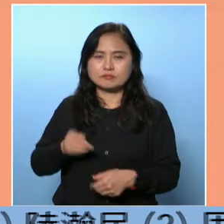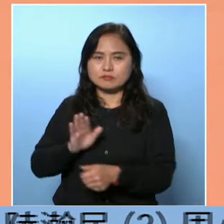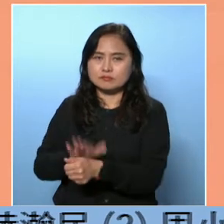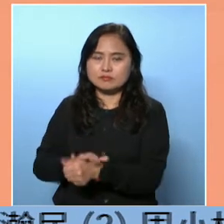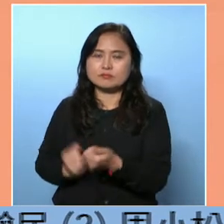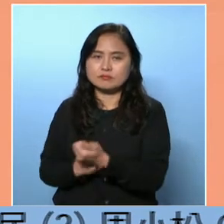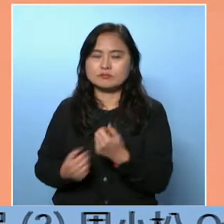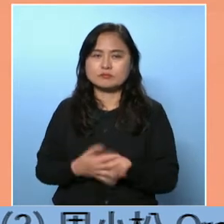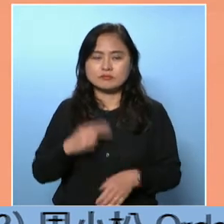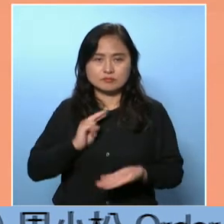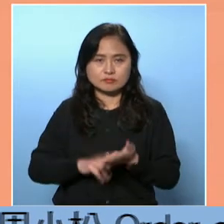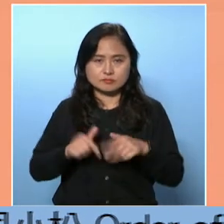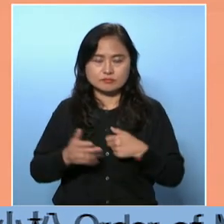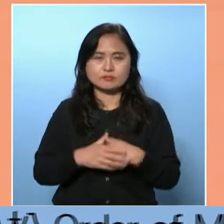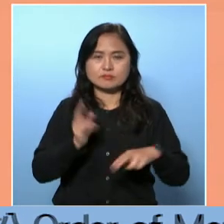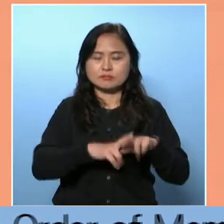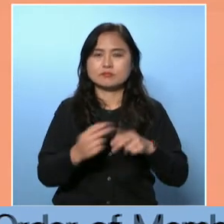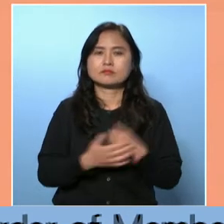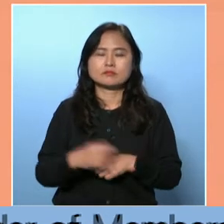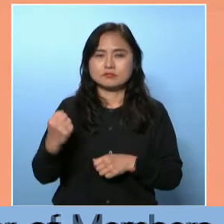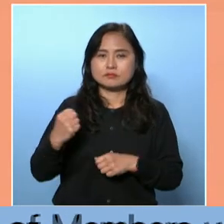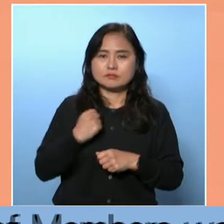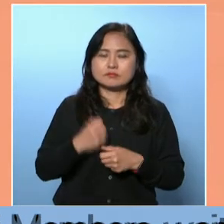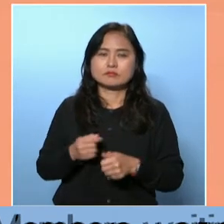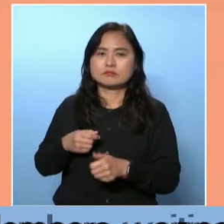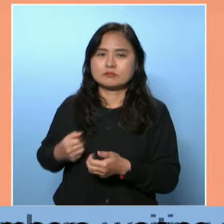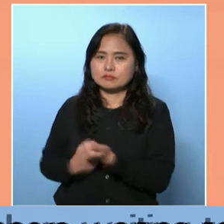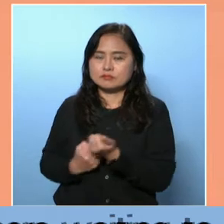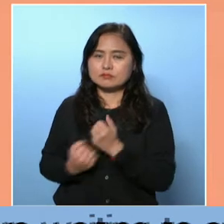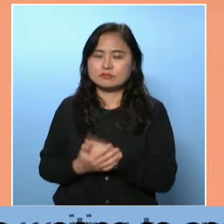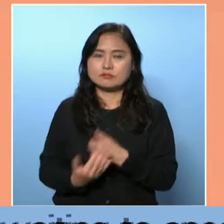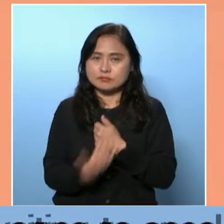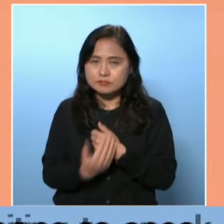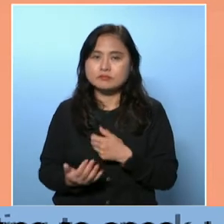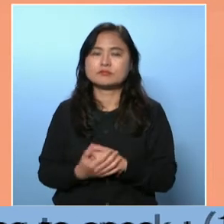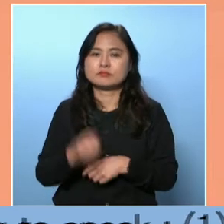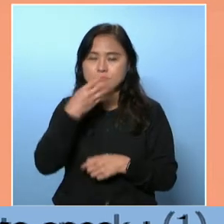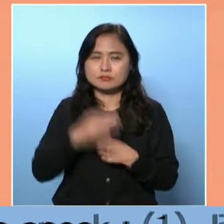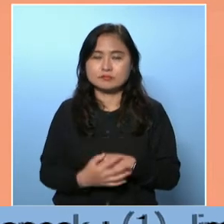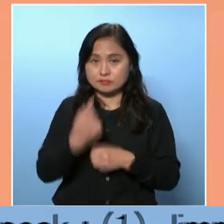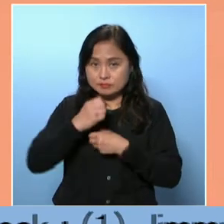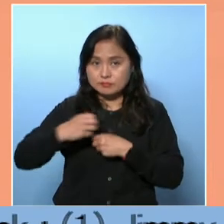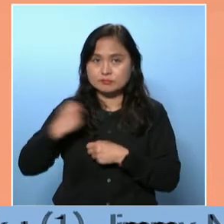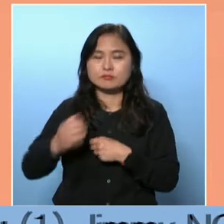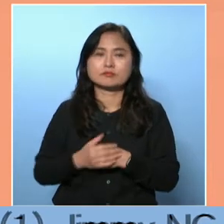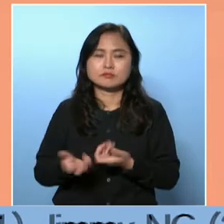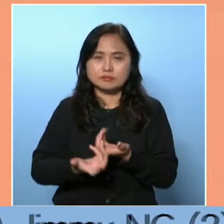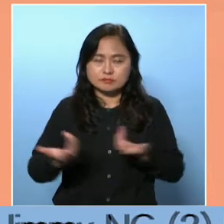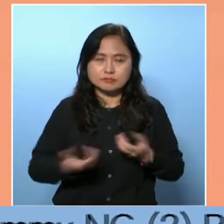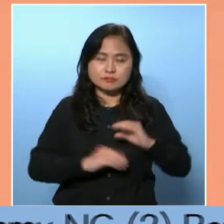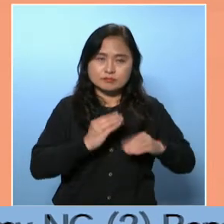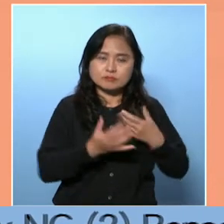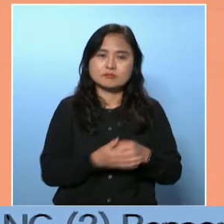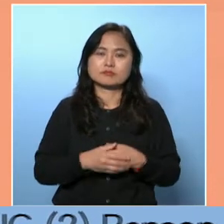all forces and resources and take all necessary measures to protect Hong Kong people's lives and health and to ensure Hong